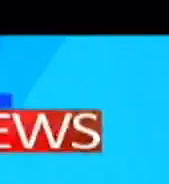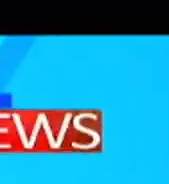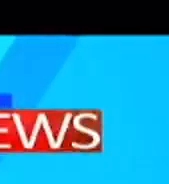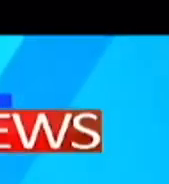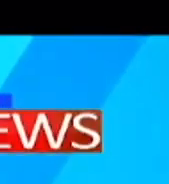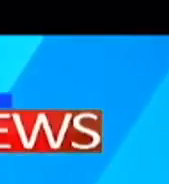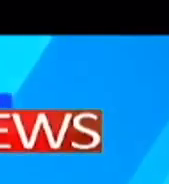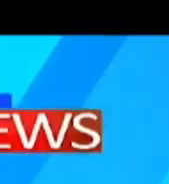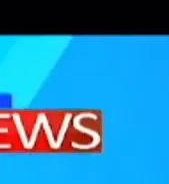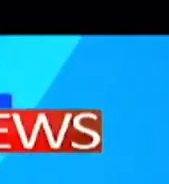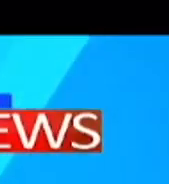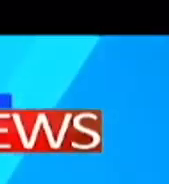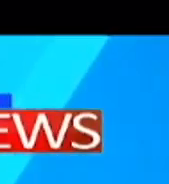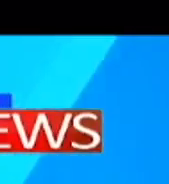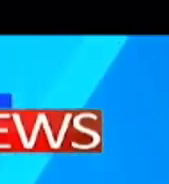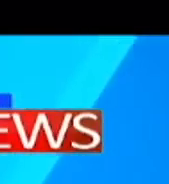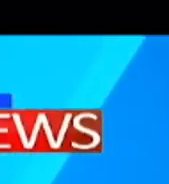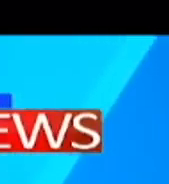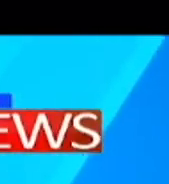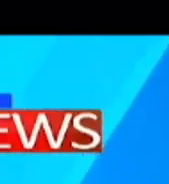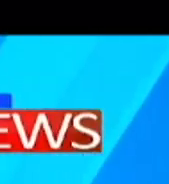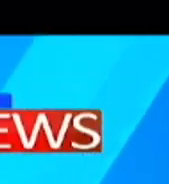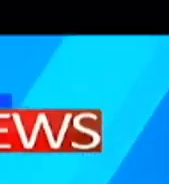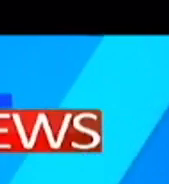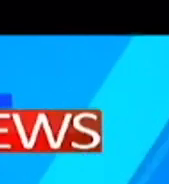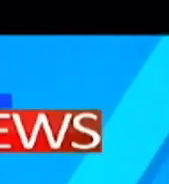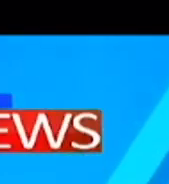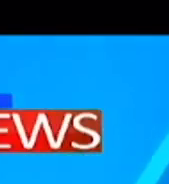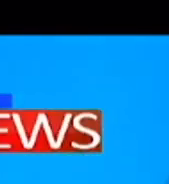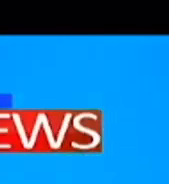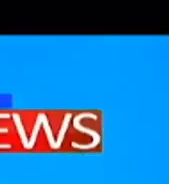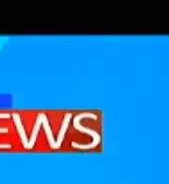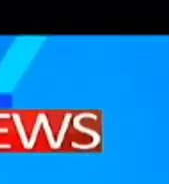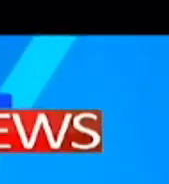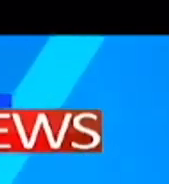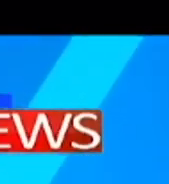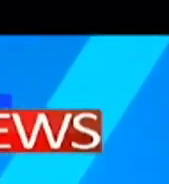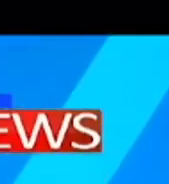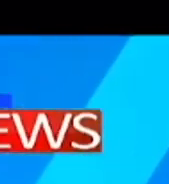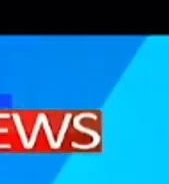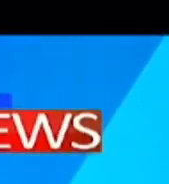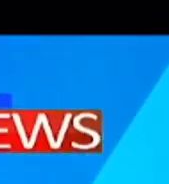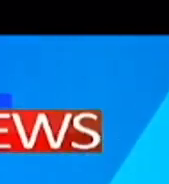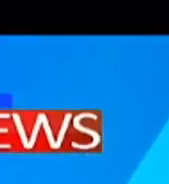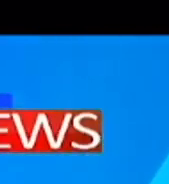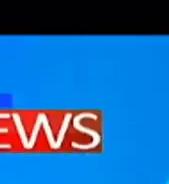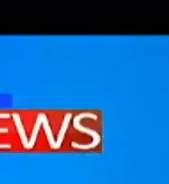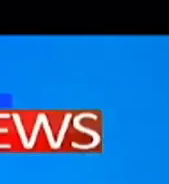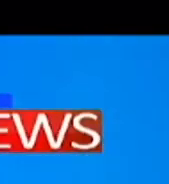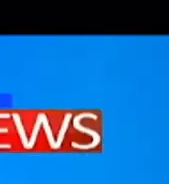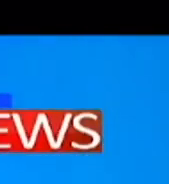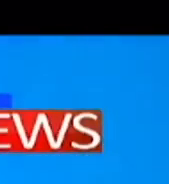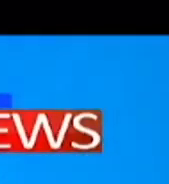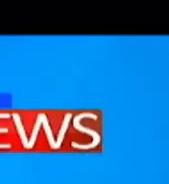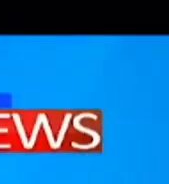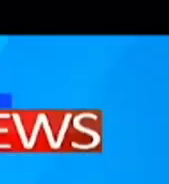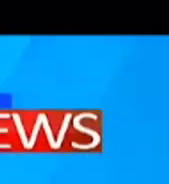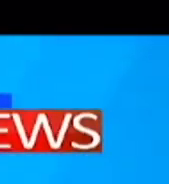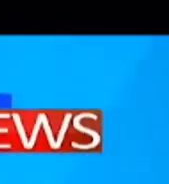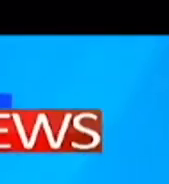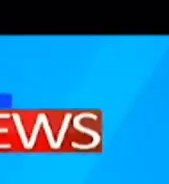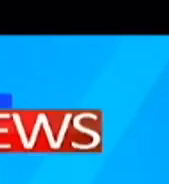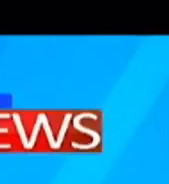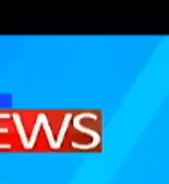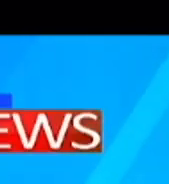Today is Thursday, March 26. This is the news on PBCJ. I am Simone Absalom.